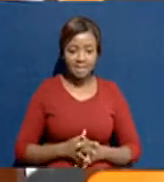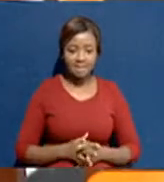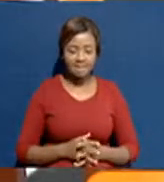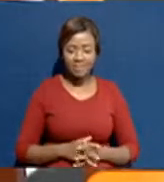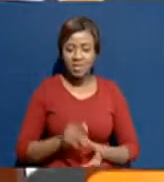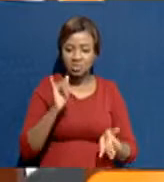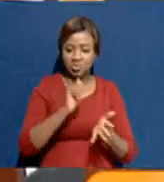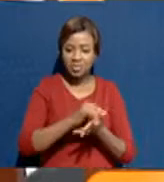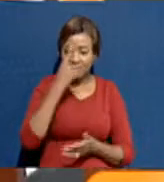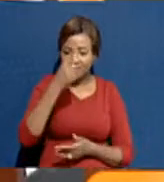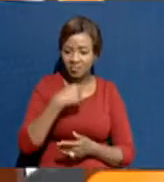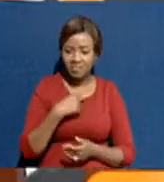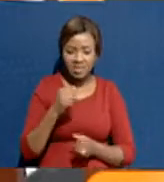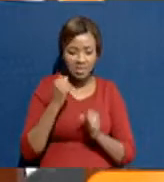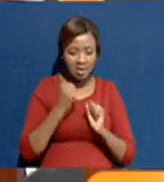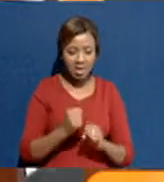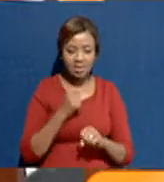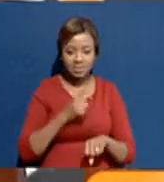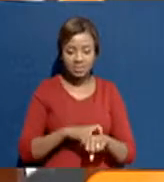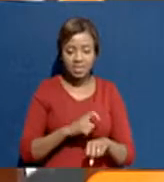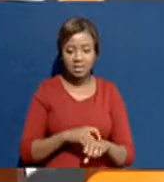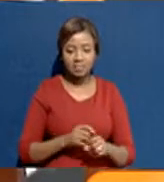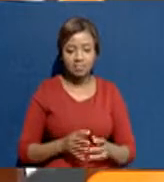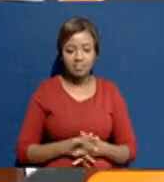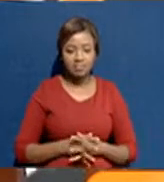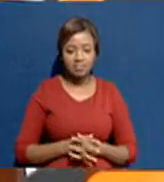difficult time. And